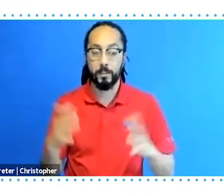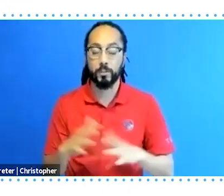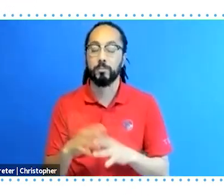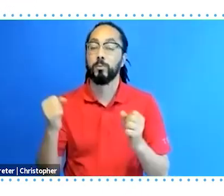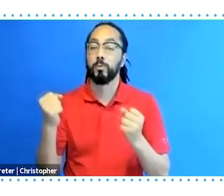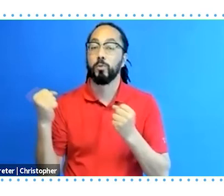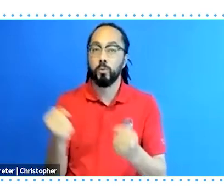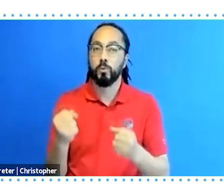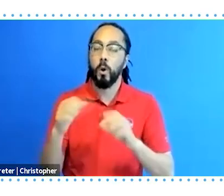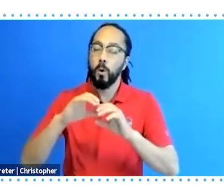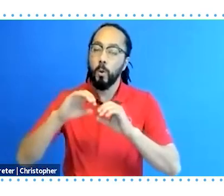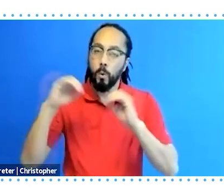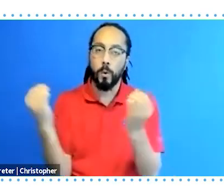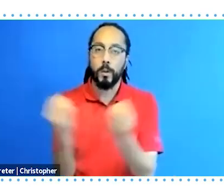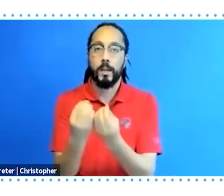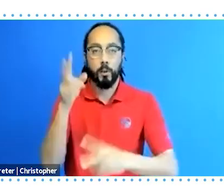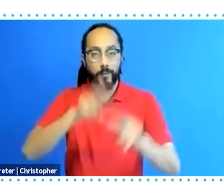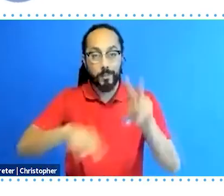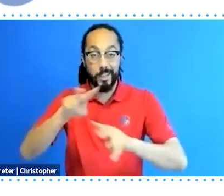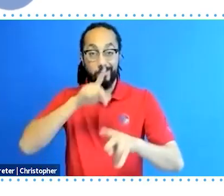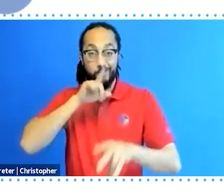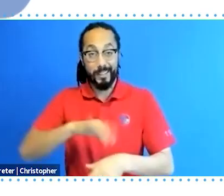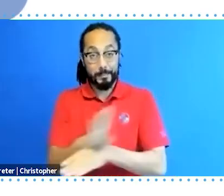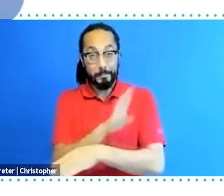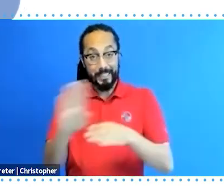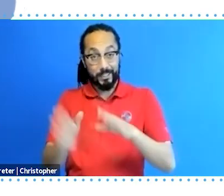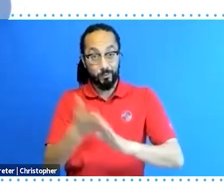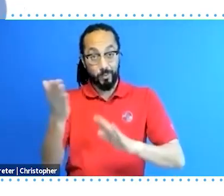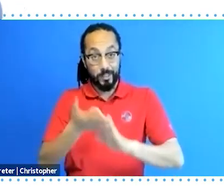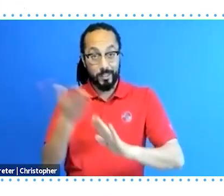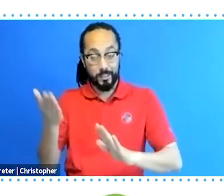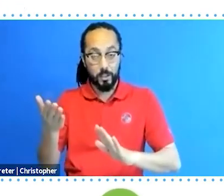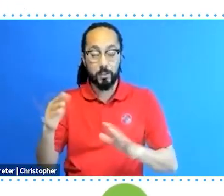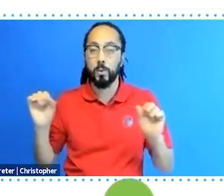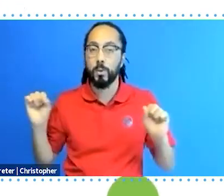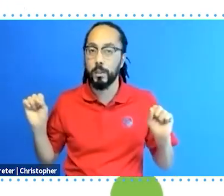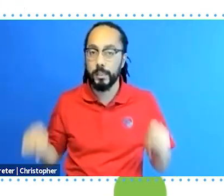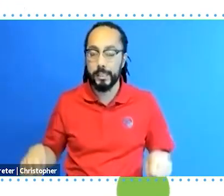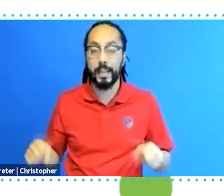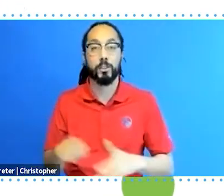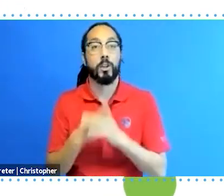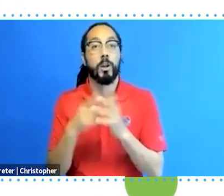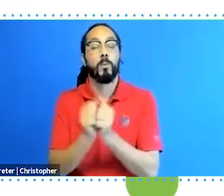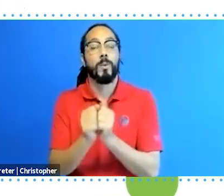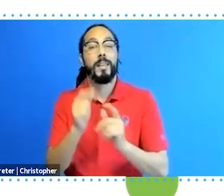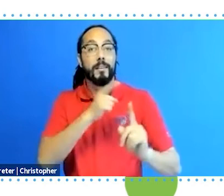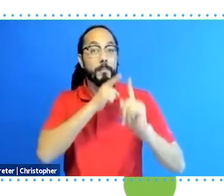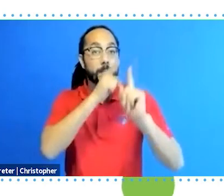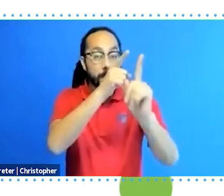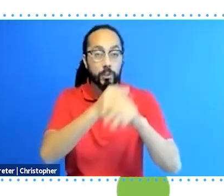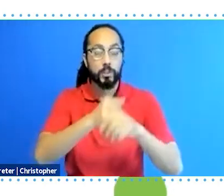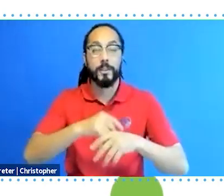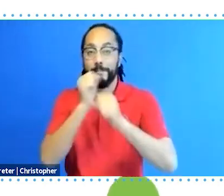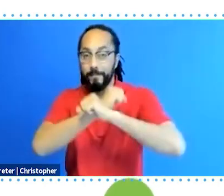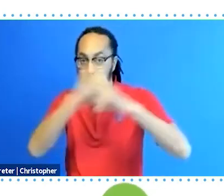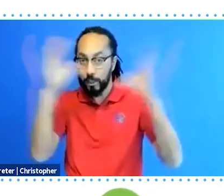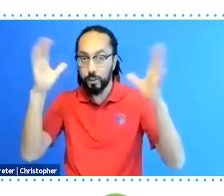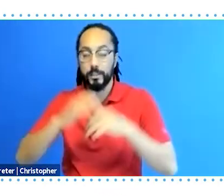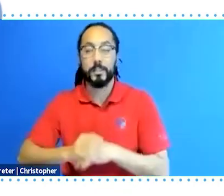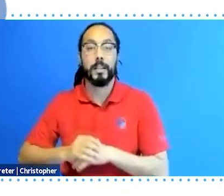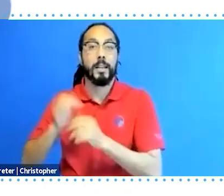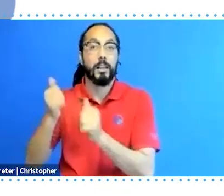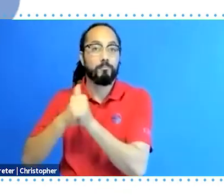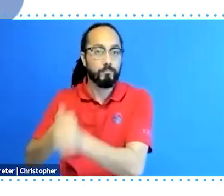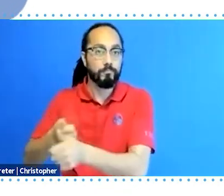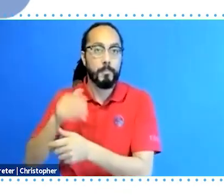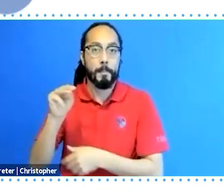oversight. So you are running a business. So that can start from that strategy of the mission, vision, mandate, the organizational strategy and